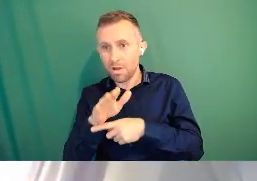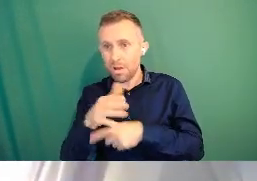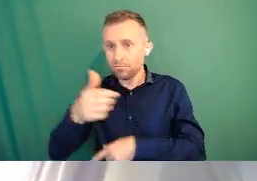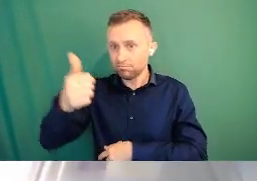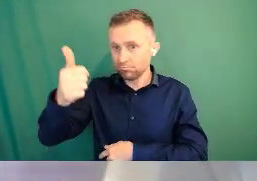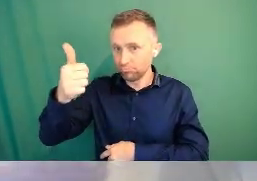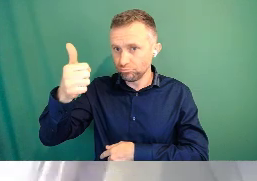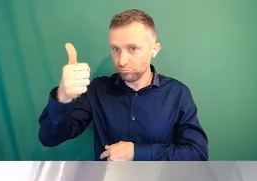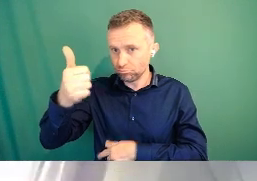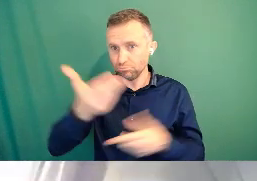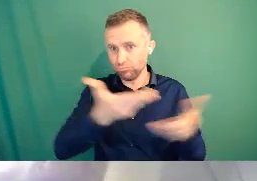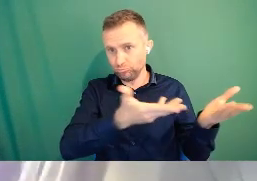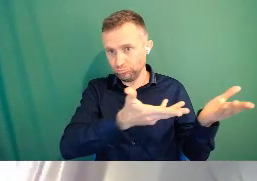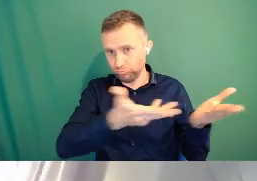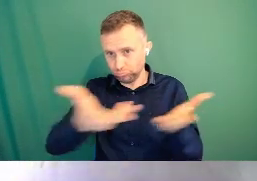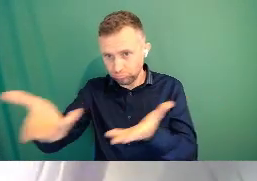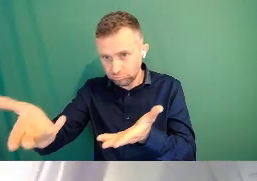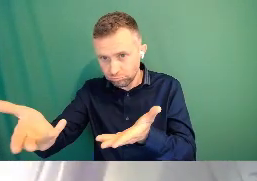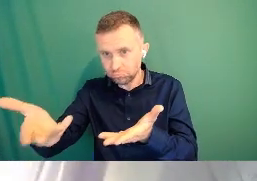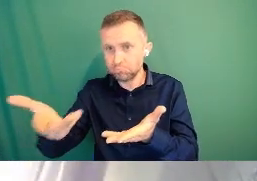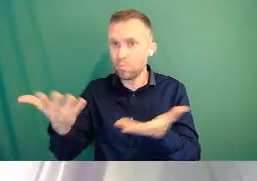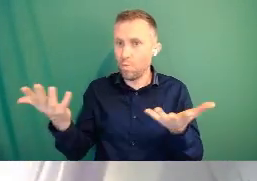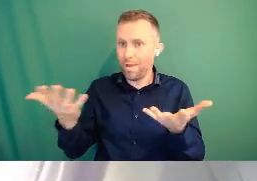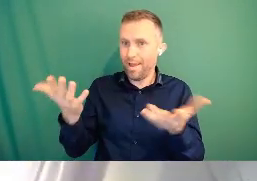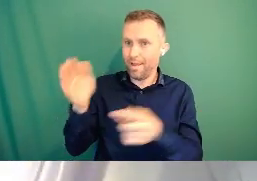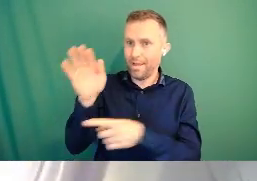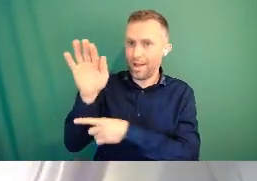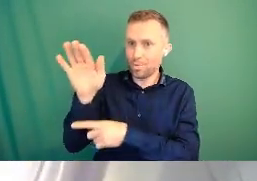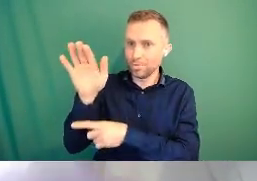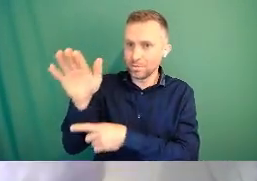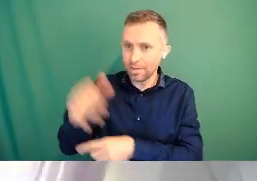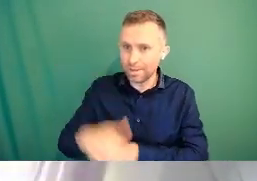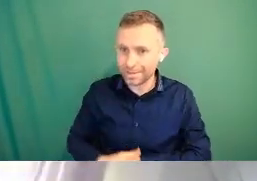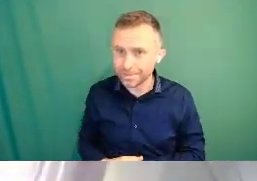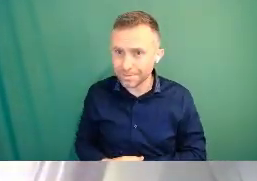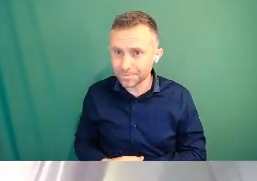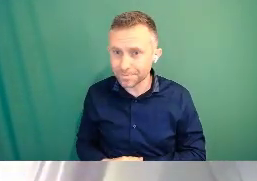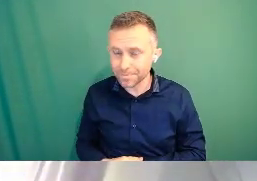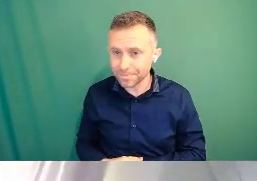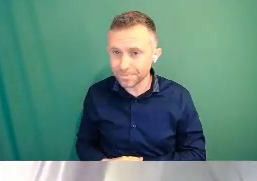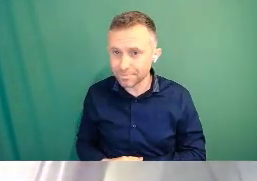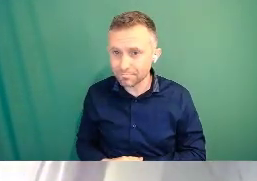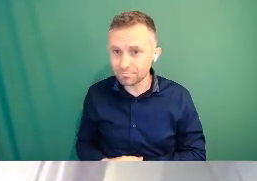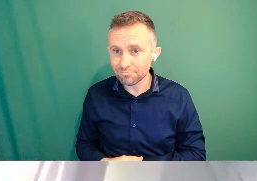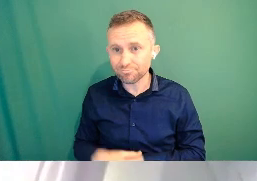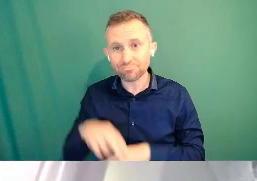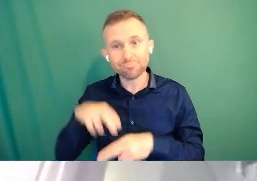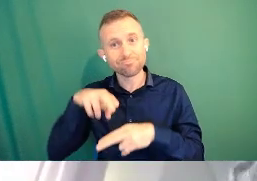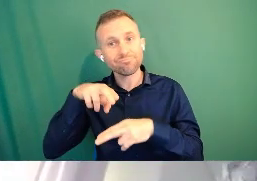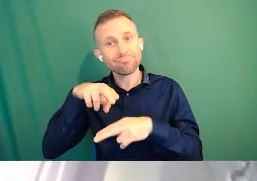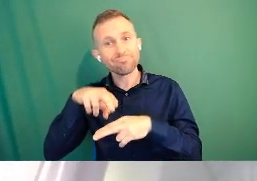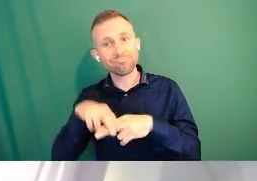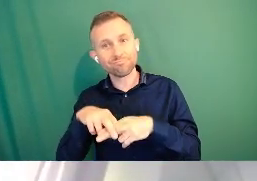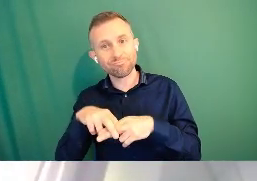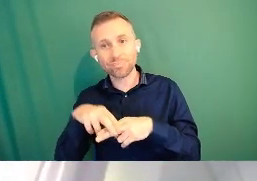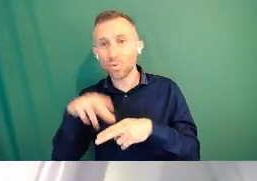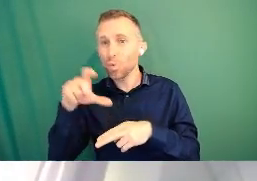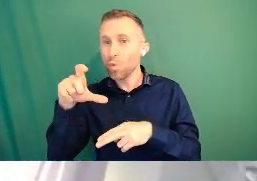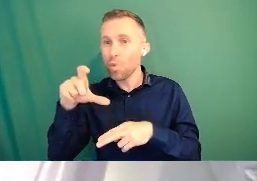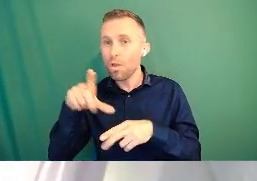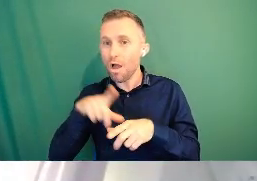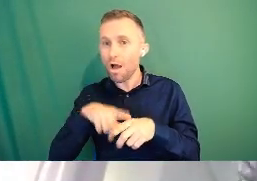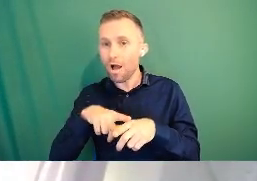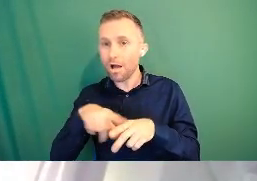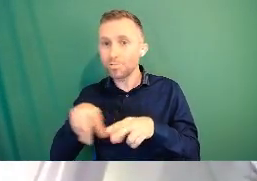them take teas and coffees to you as a takeout coffee, and you can absorb the castle around you from the seating